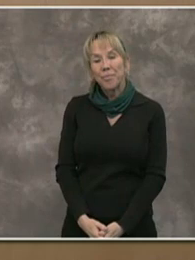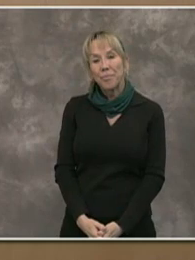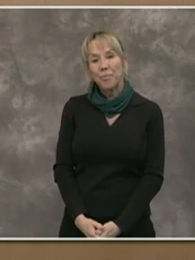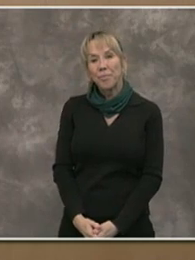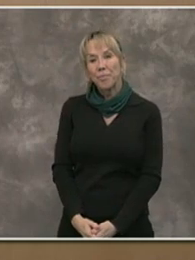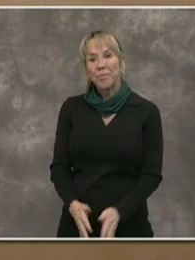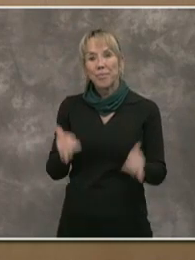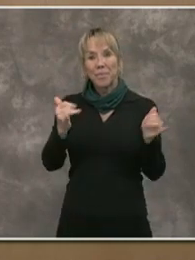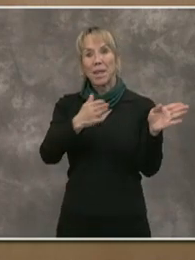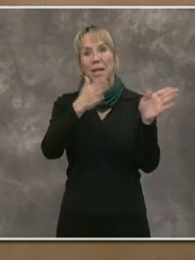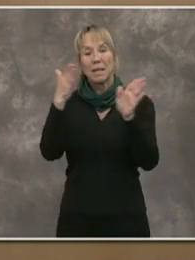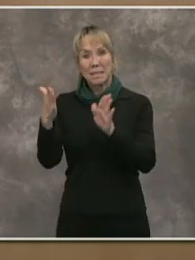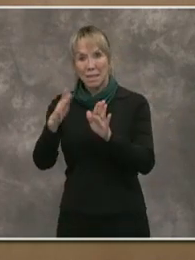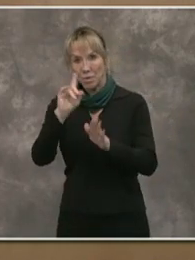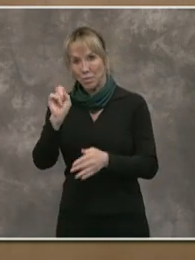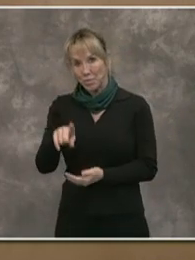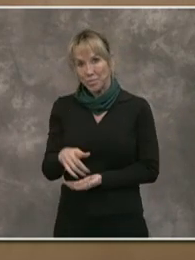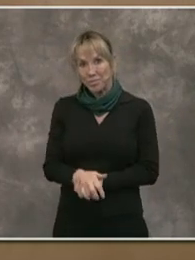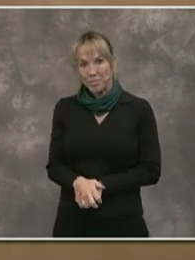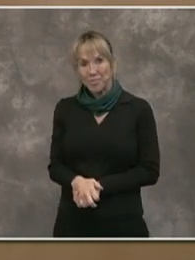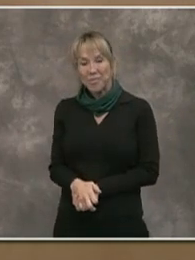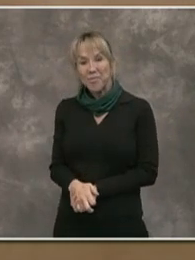Okay, let's move on to the next question.